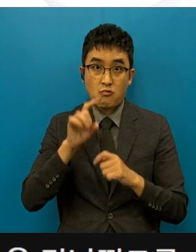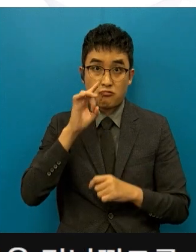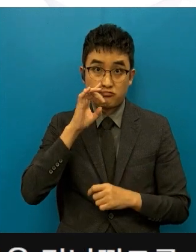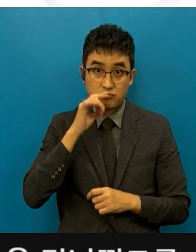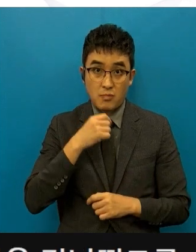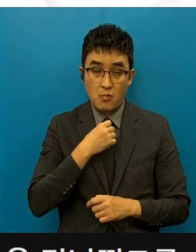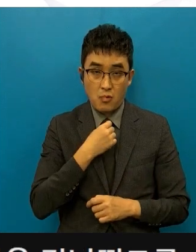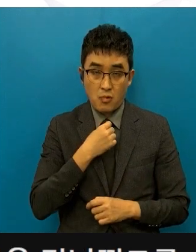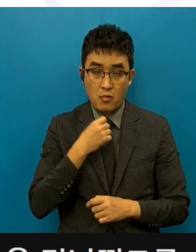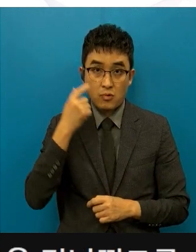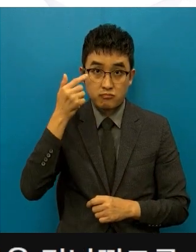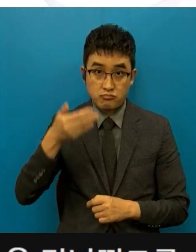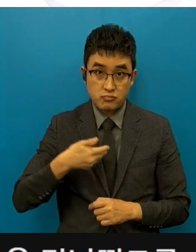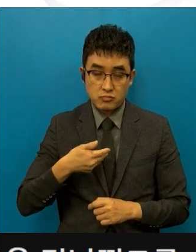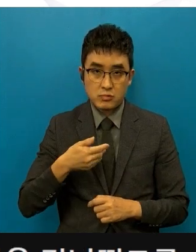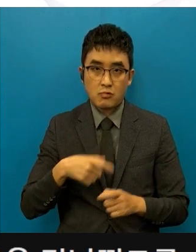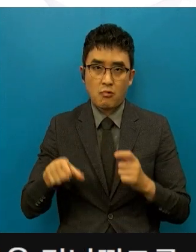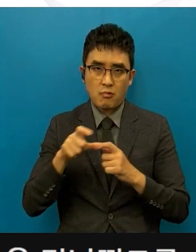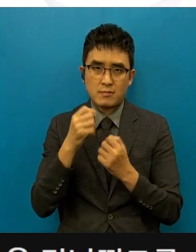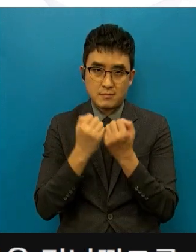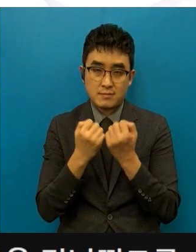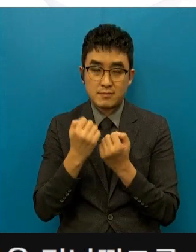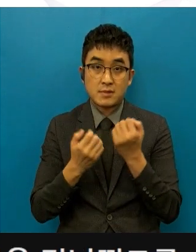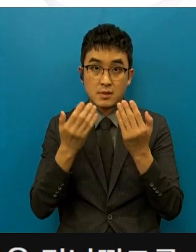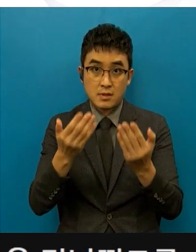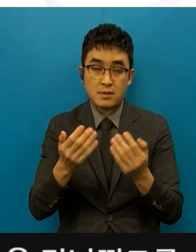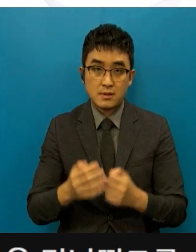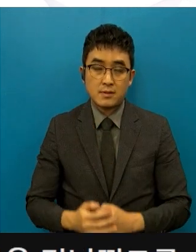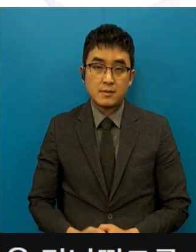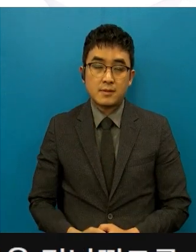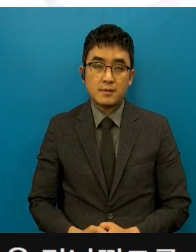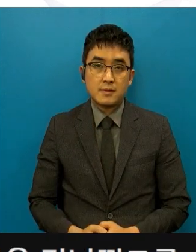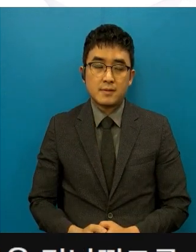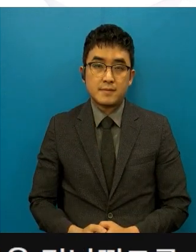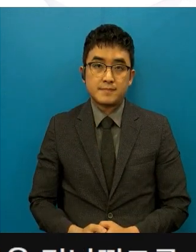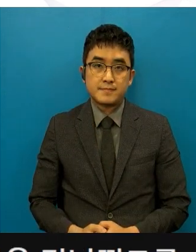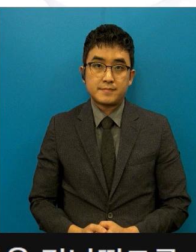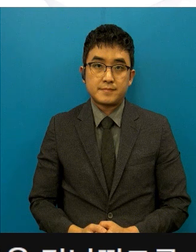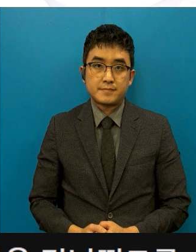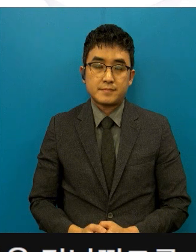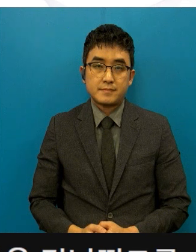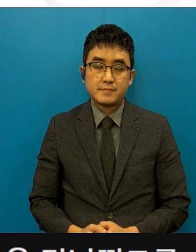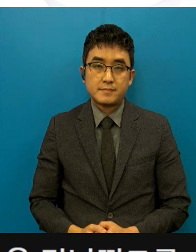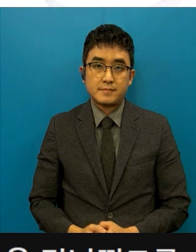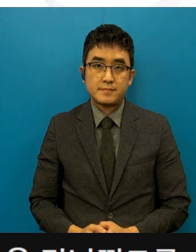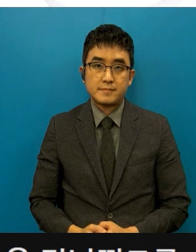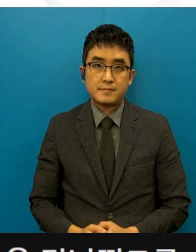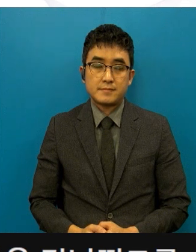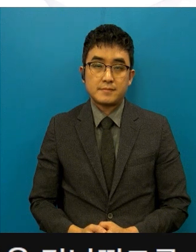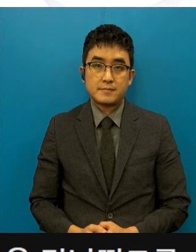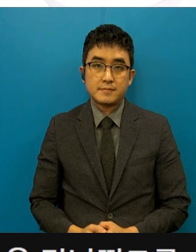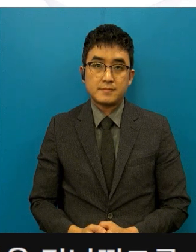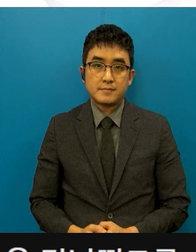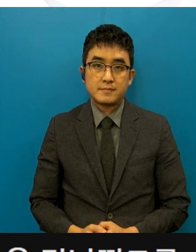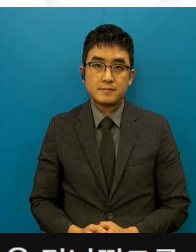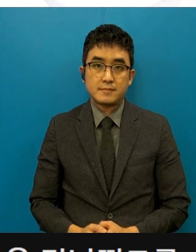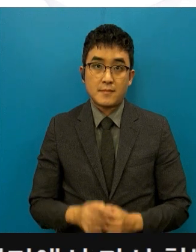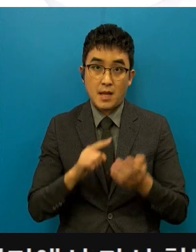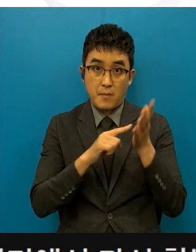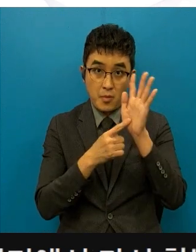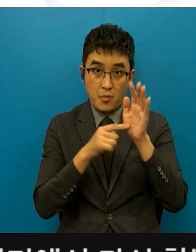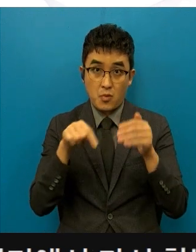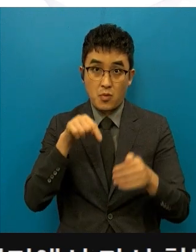this presentation, euthanasia is the act of terminating the life of a person upon that person's explicit and autonomous